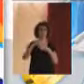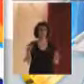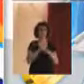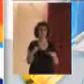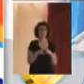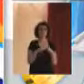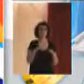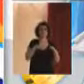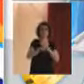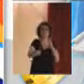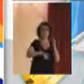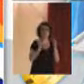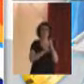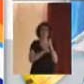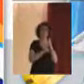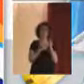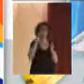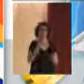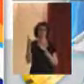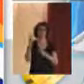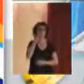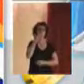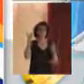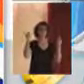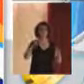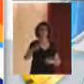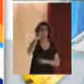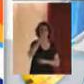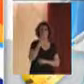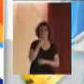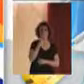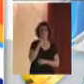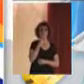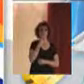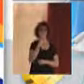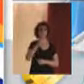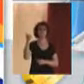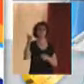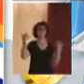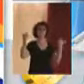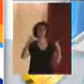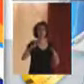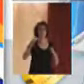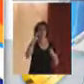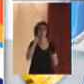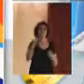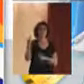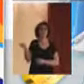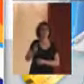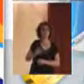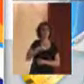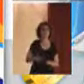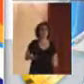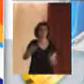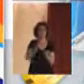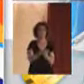have access to all of the contents in the social network. Here you can see the section about profiles,